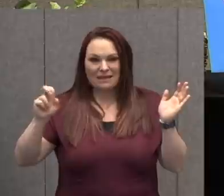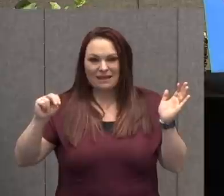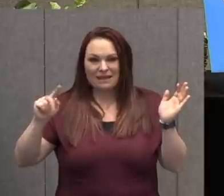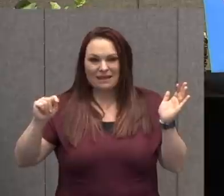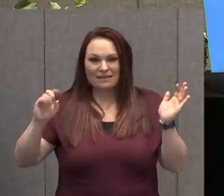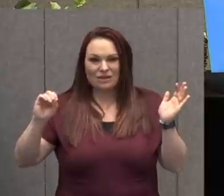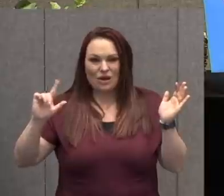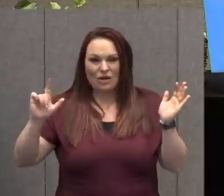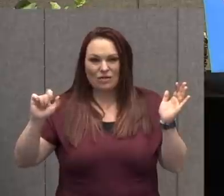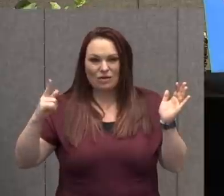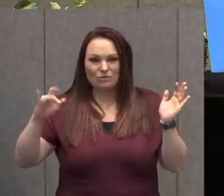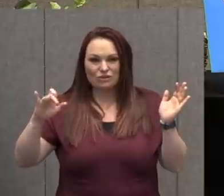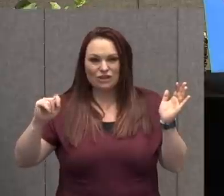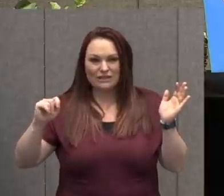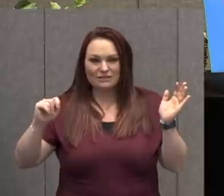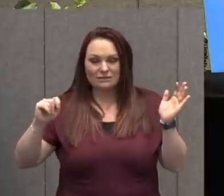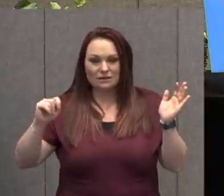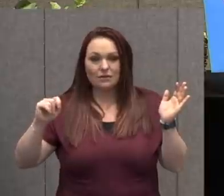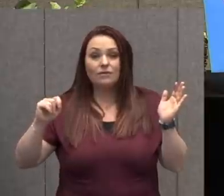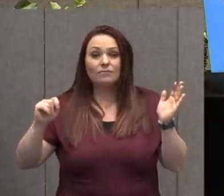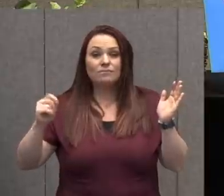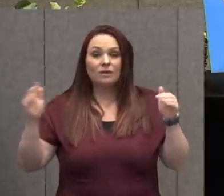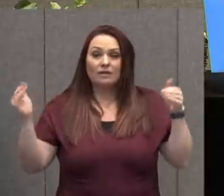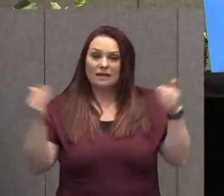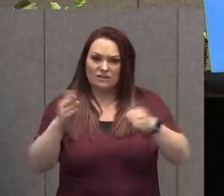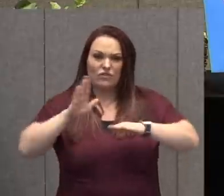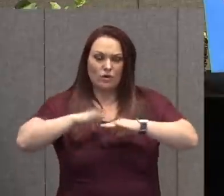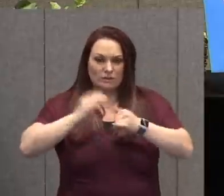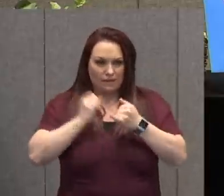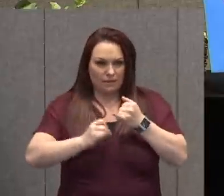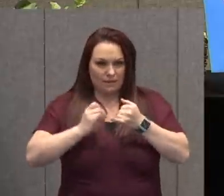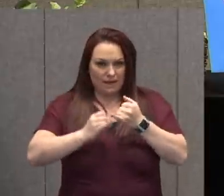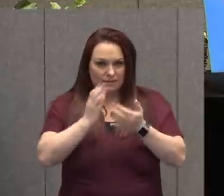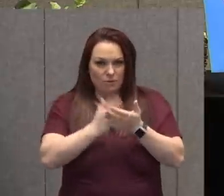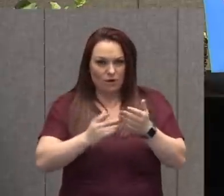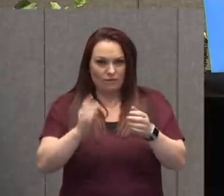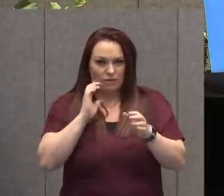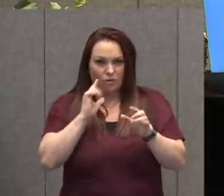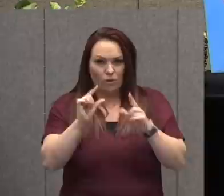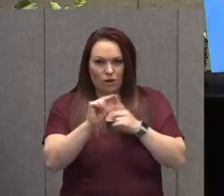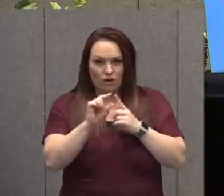Paleontologist. Let's look at the end. Oh, I meant to break. Let's see. Let's do this.